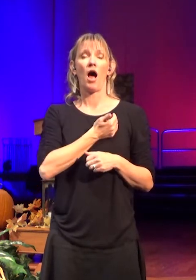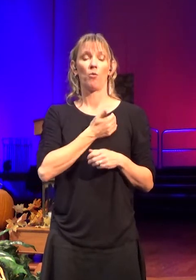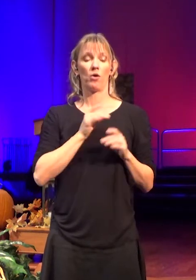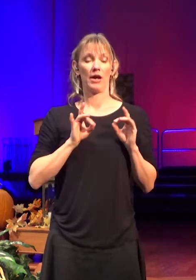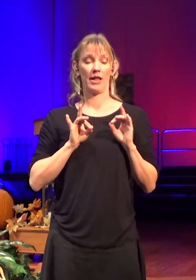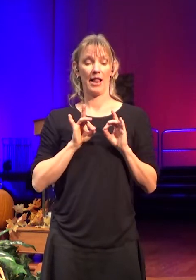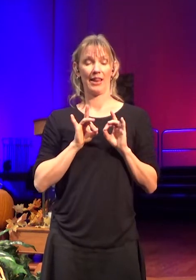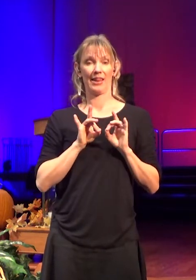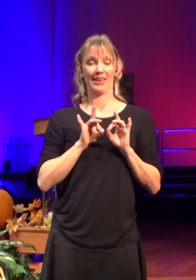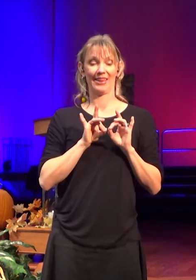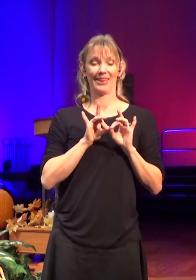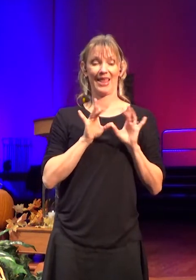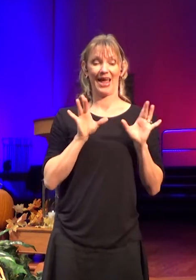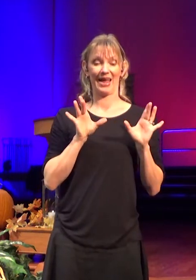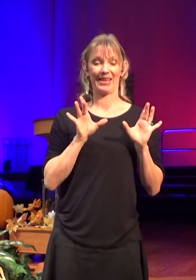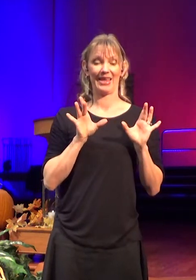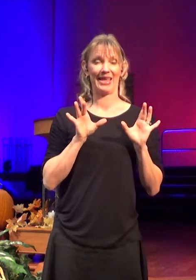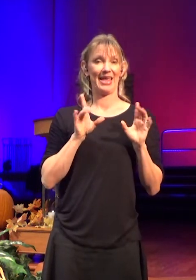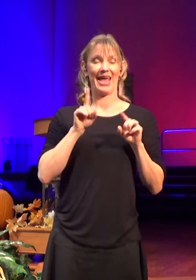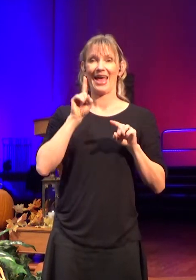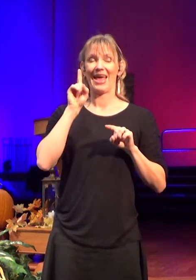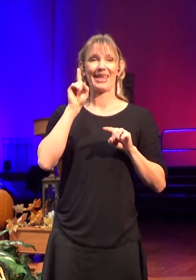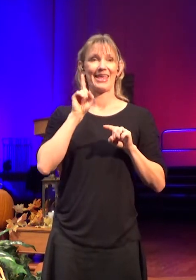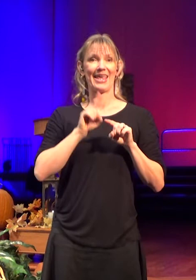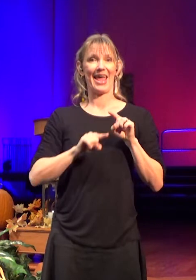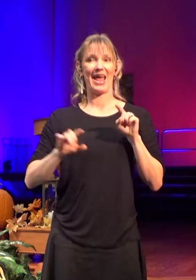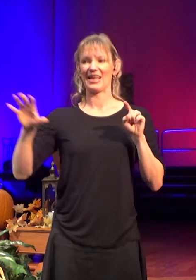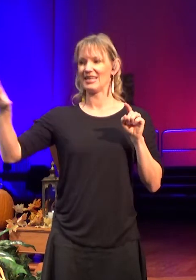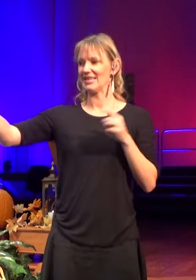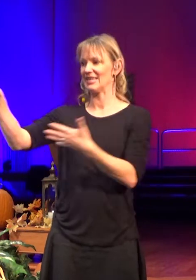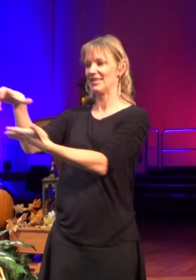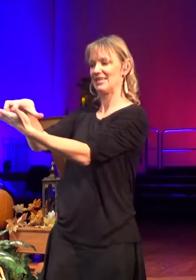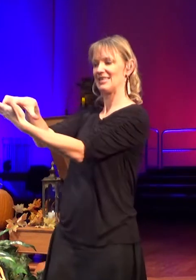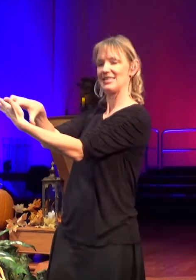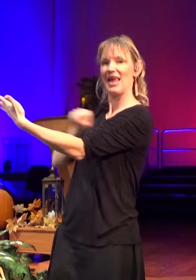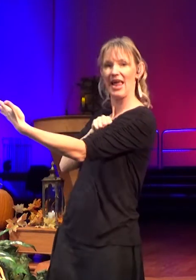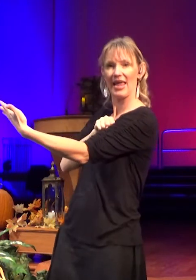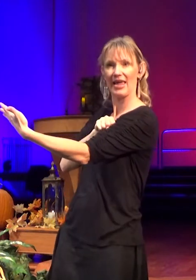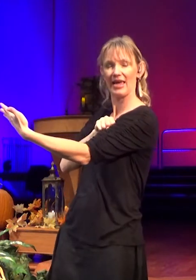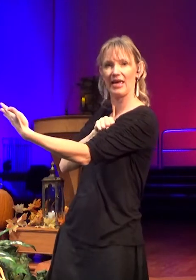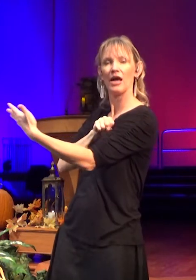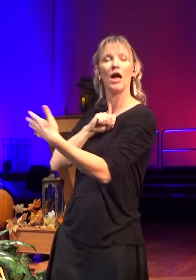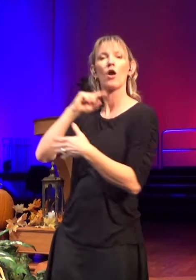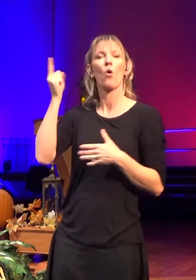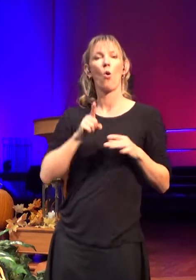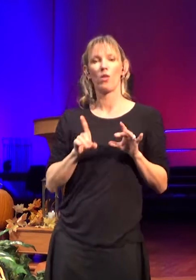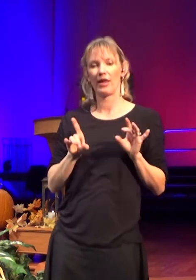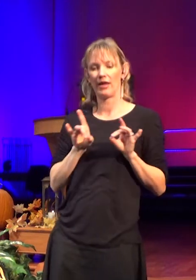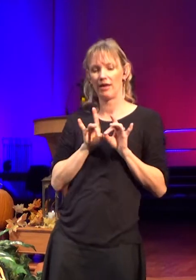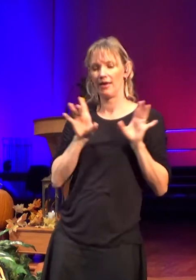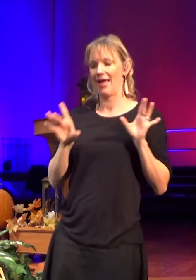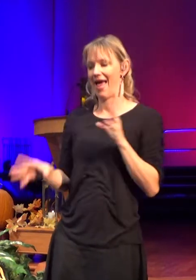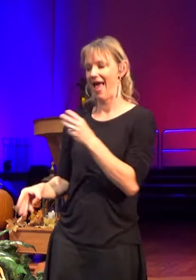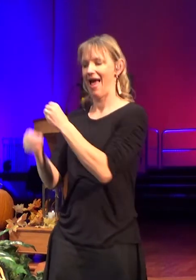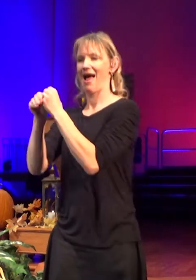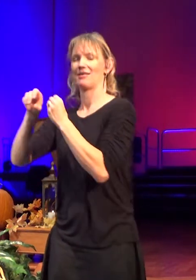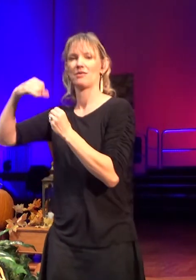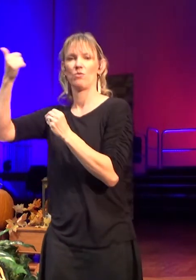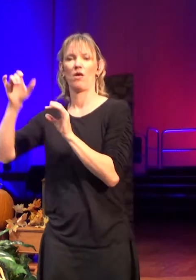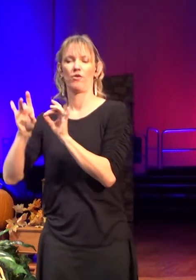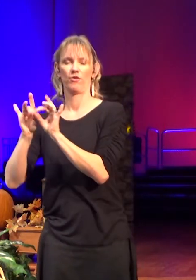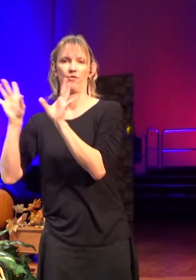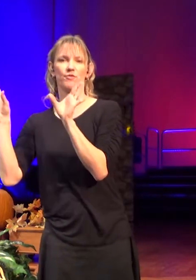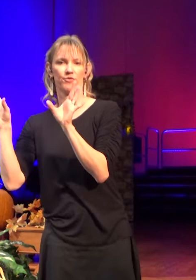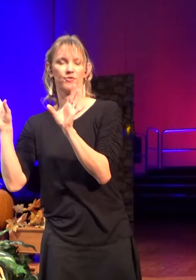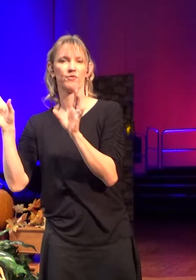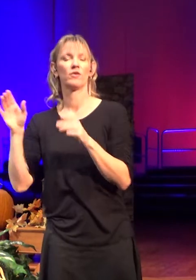that our lights can never take away, but only add to those who are also shining.